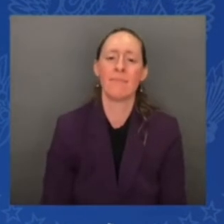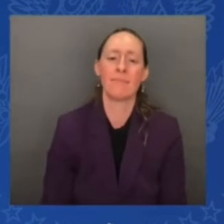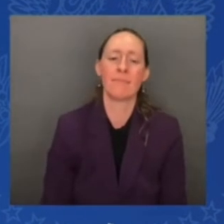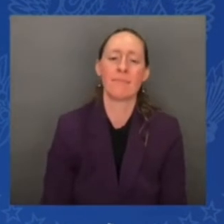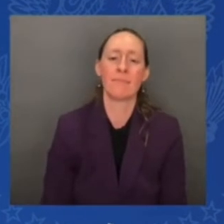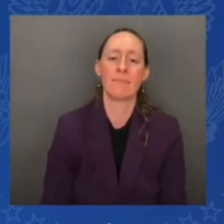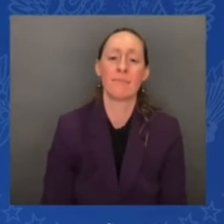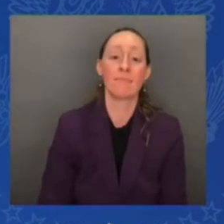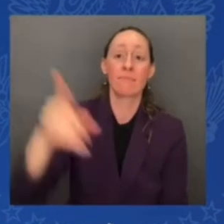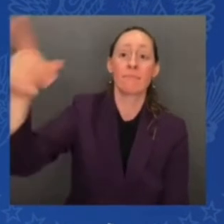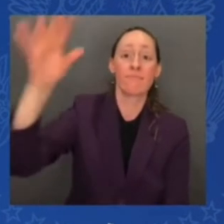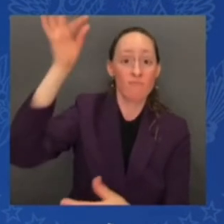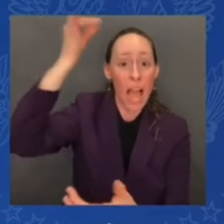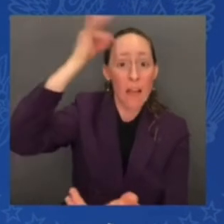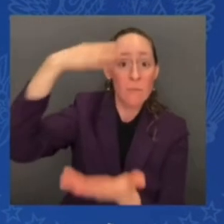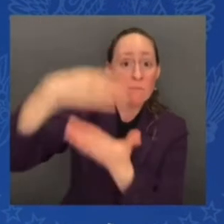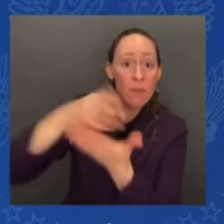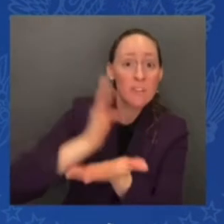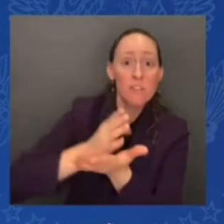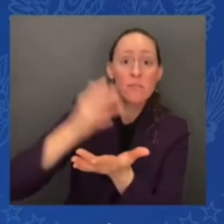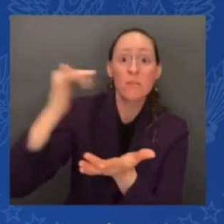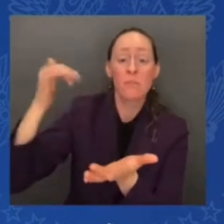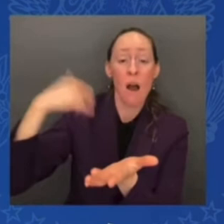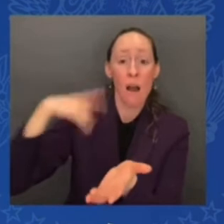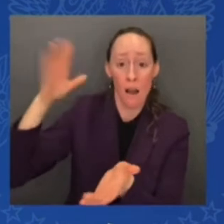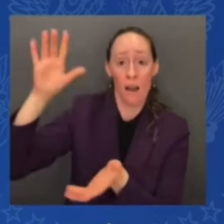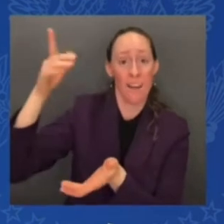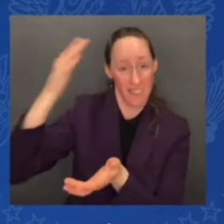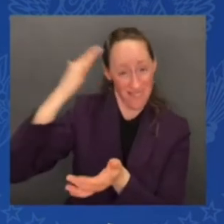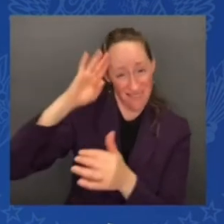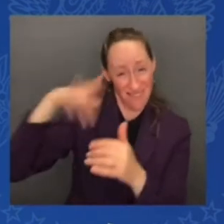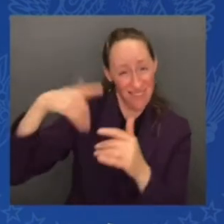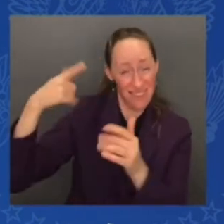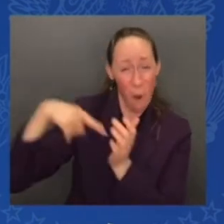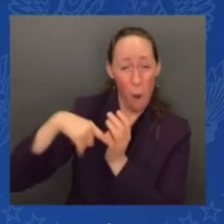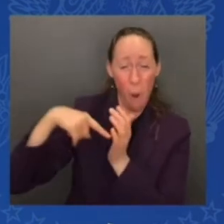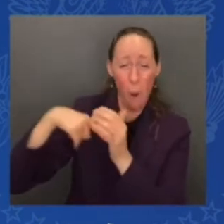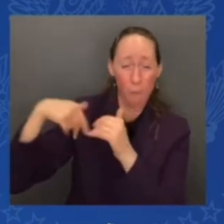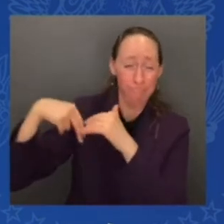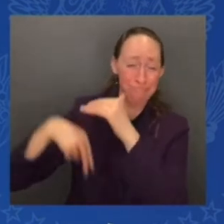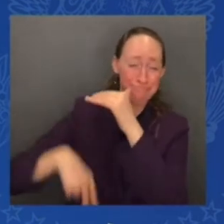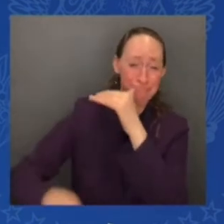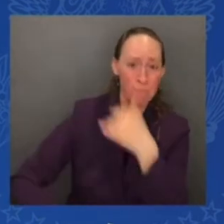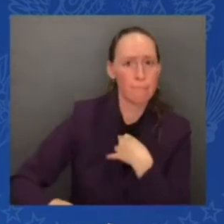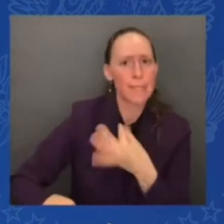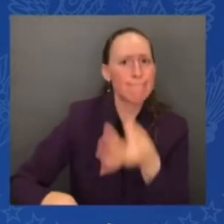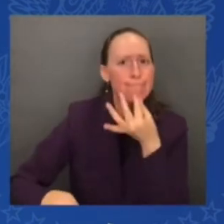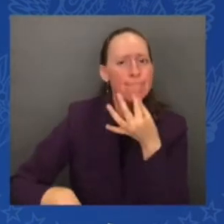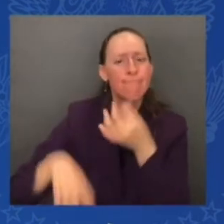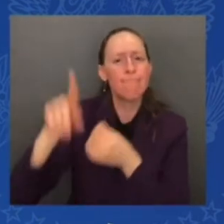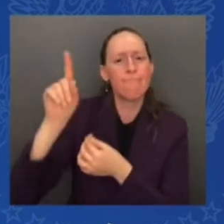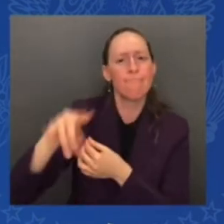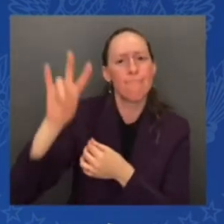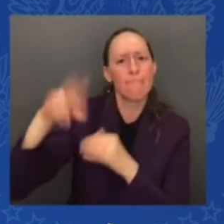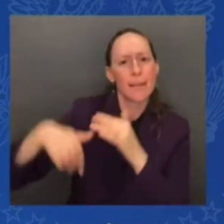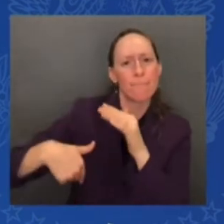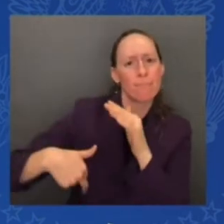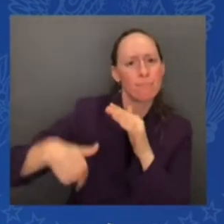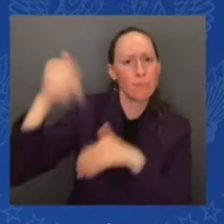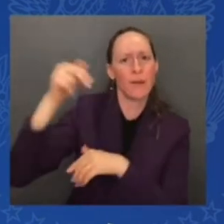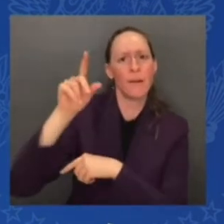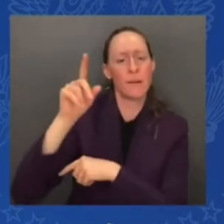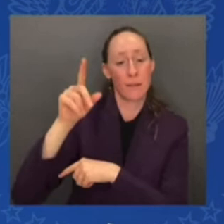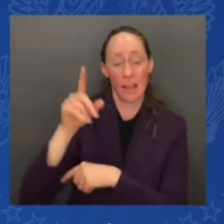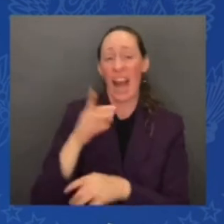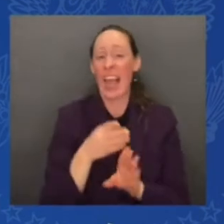$1.7, the largest anyone's ever done in 2 years. The last guy increased the national debt by 40%. Folks, we've done all this without